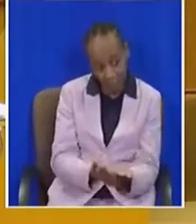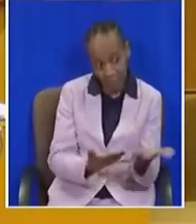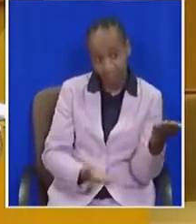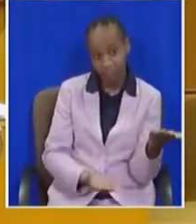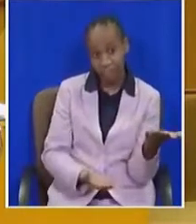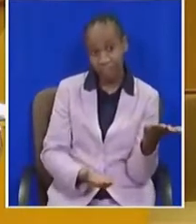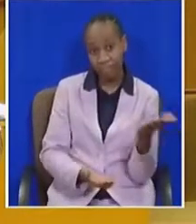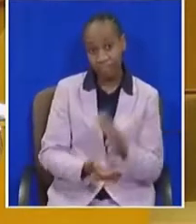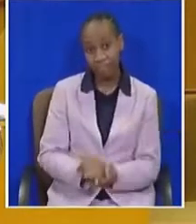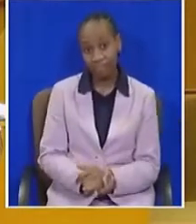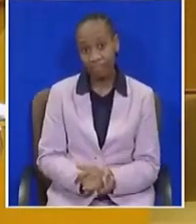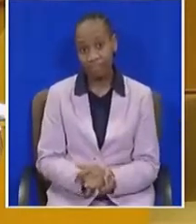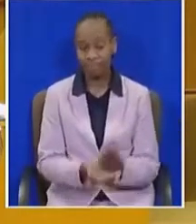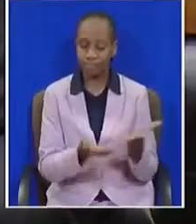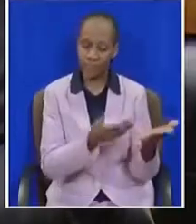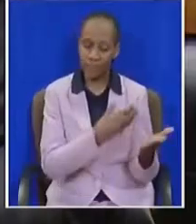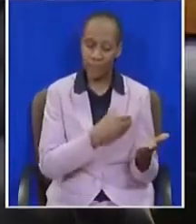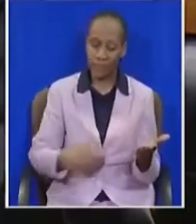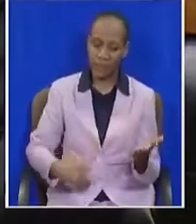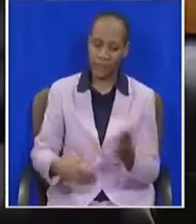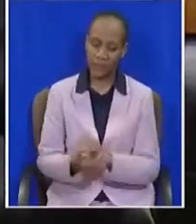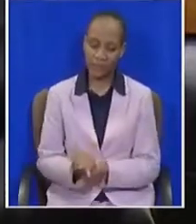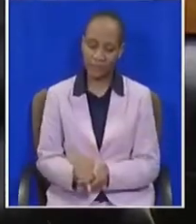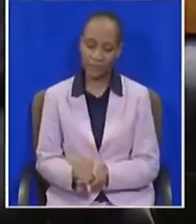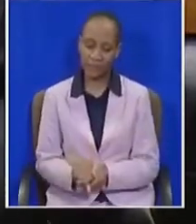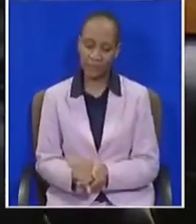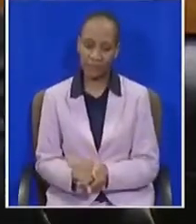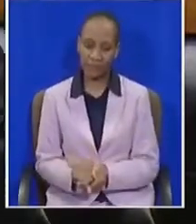President. Thank